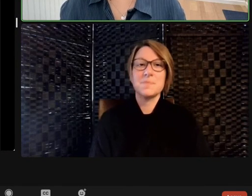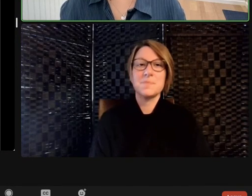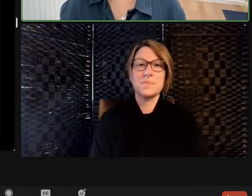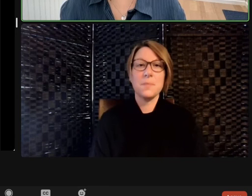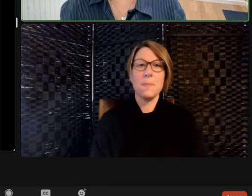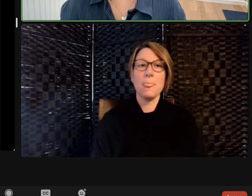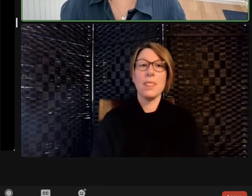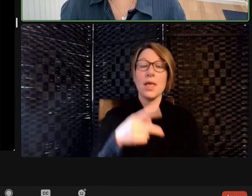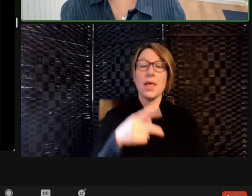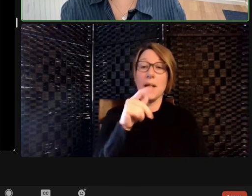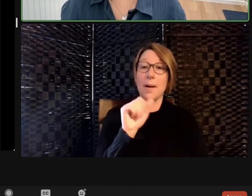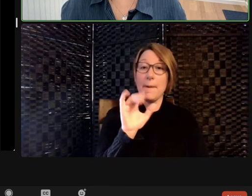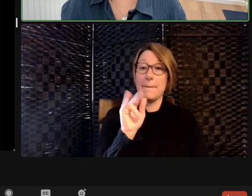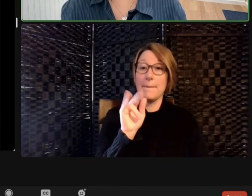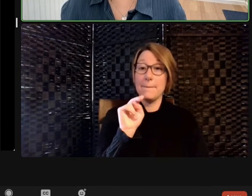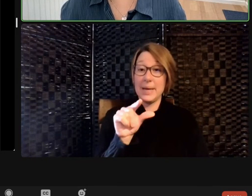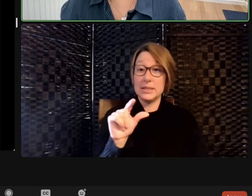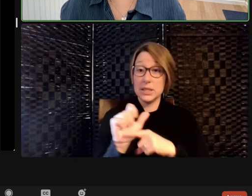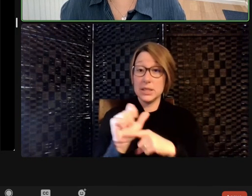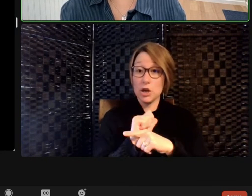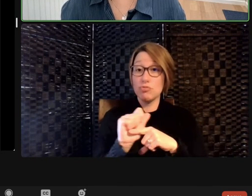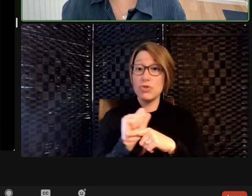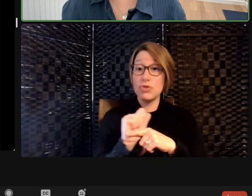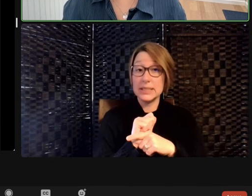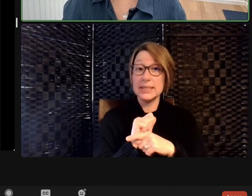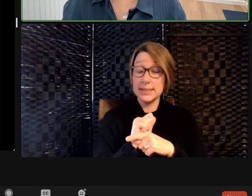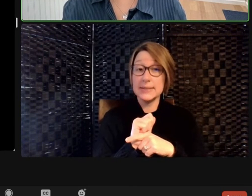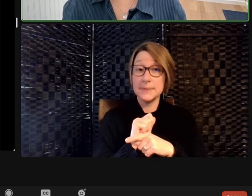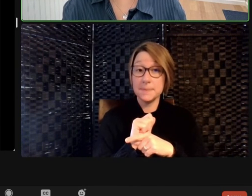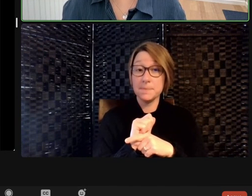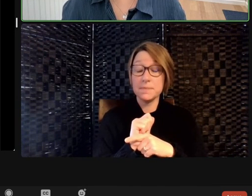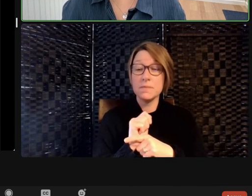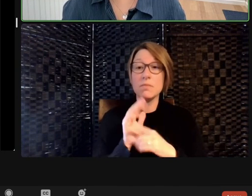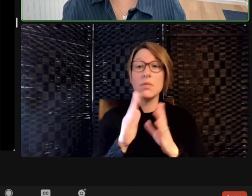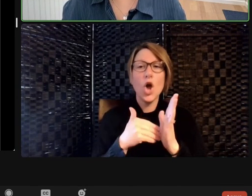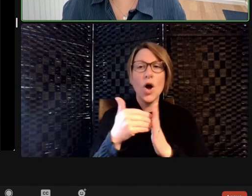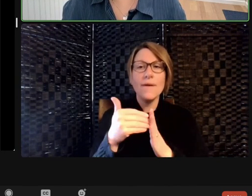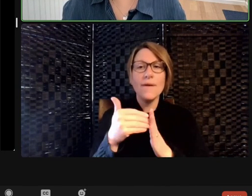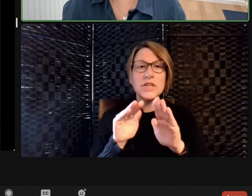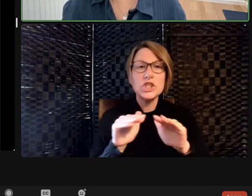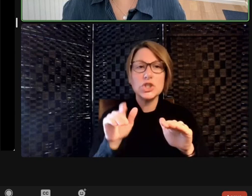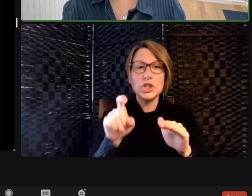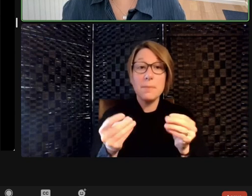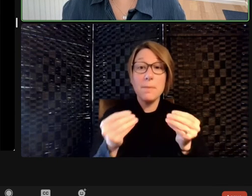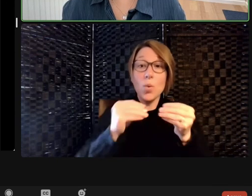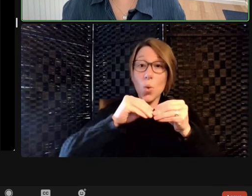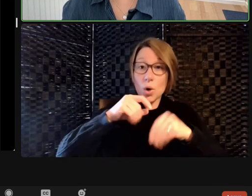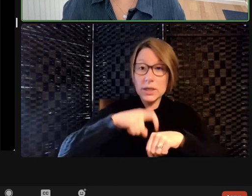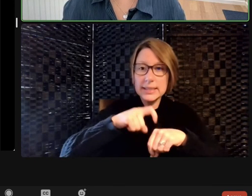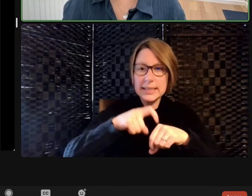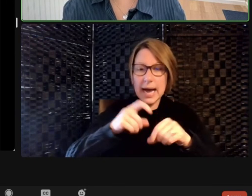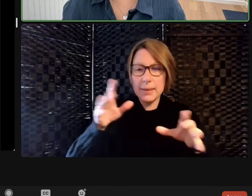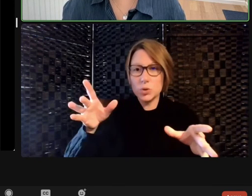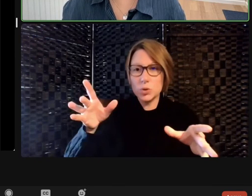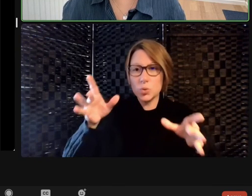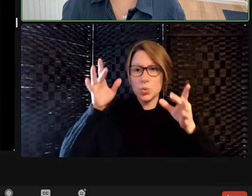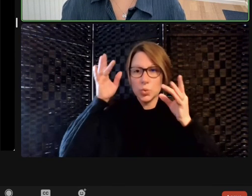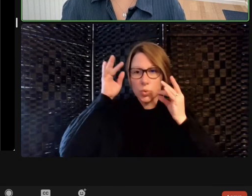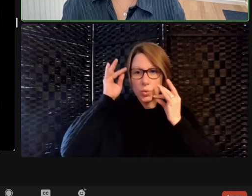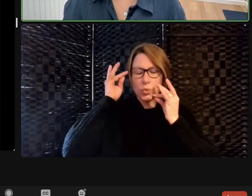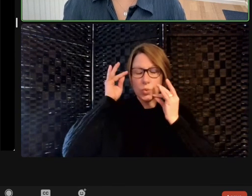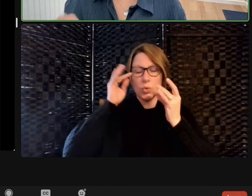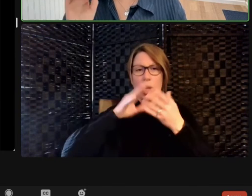Pacing and practice is another thing that we're going to do to individualize things. So oftentimes these children need more time to take in information and learn new